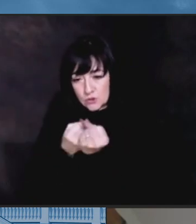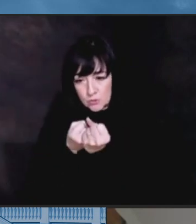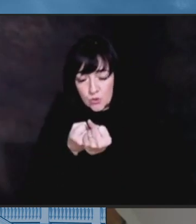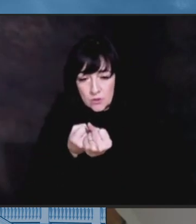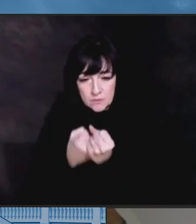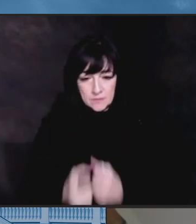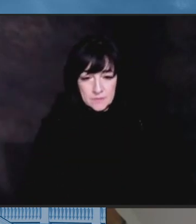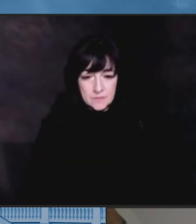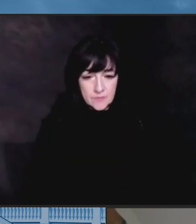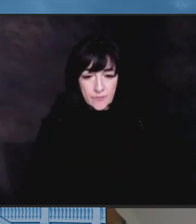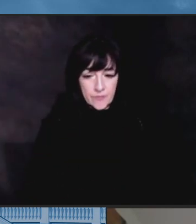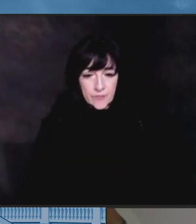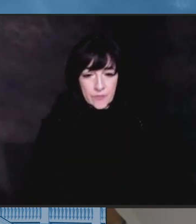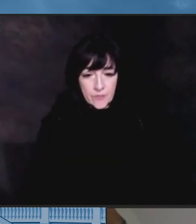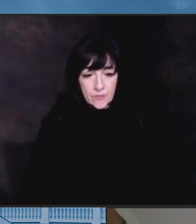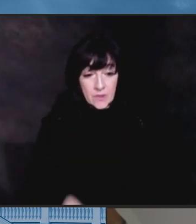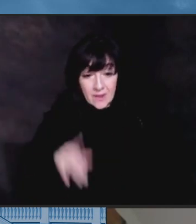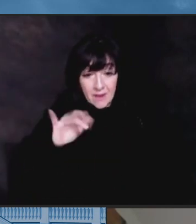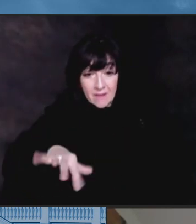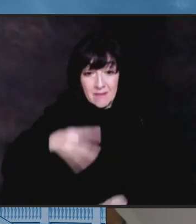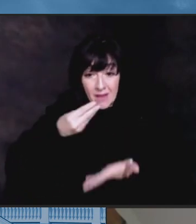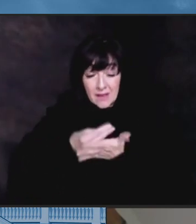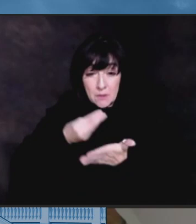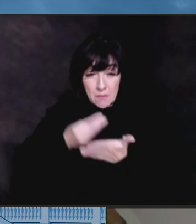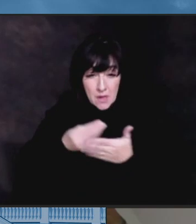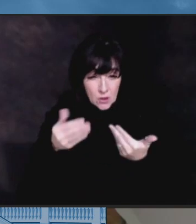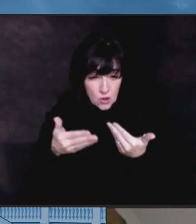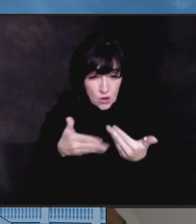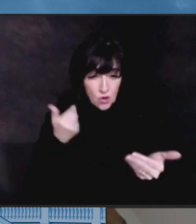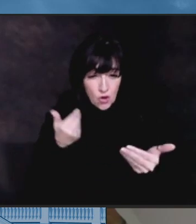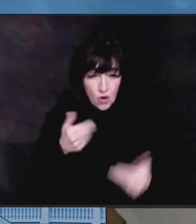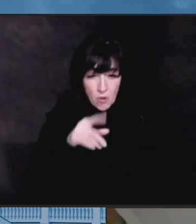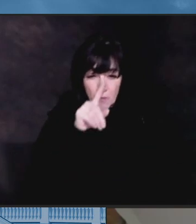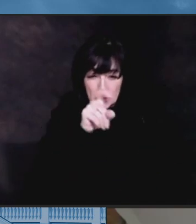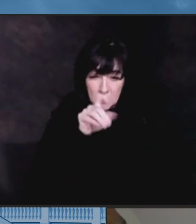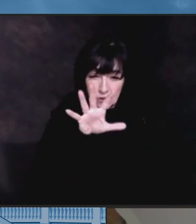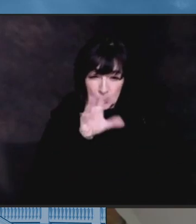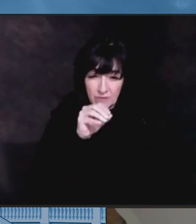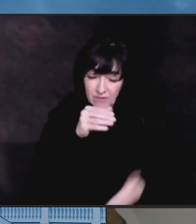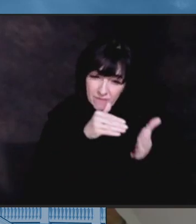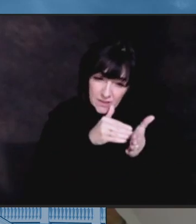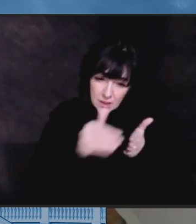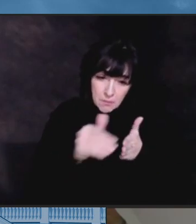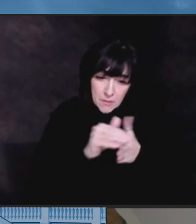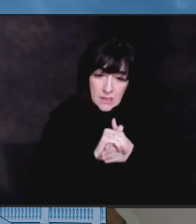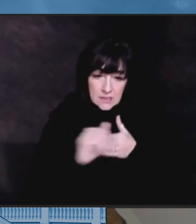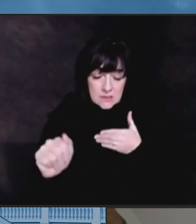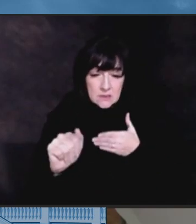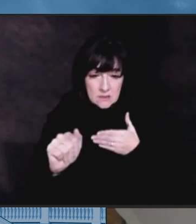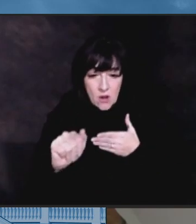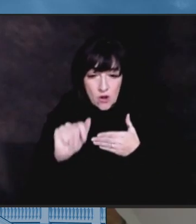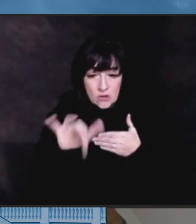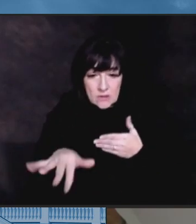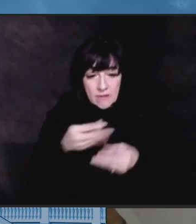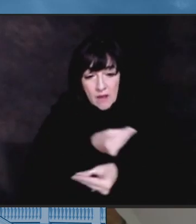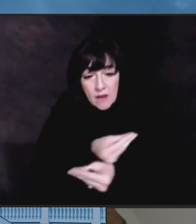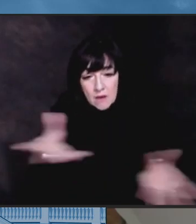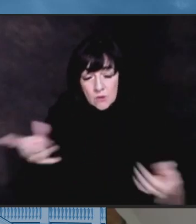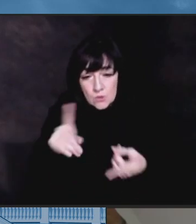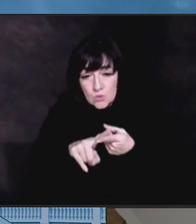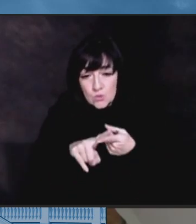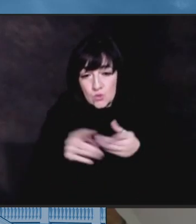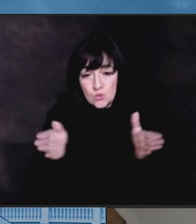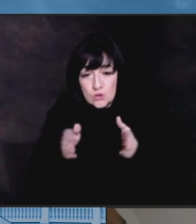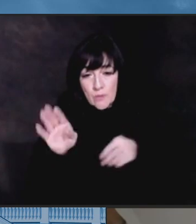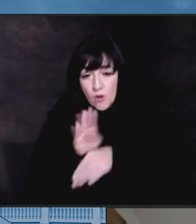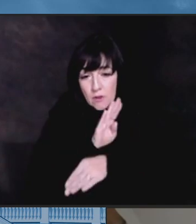of these resources, closing in on $150 million, has gone to small businesses, and